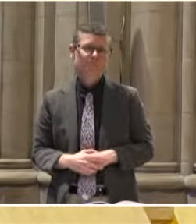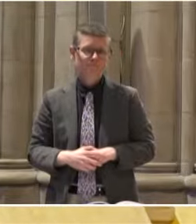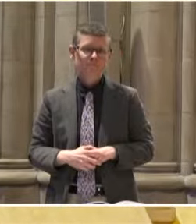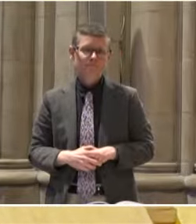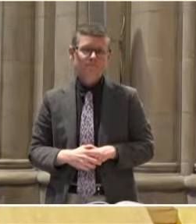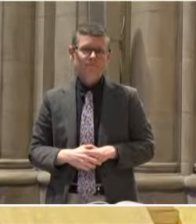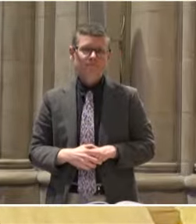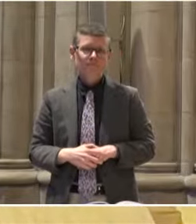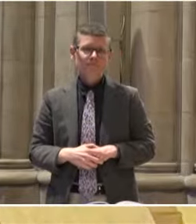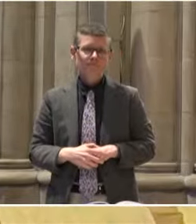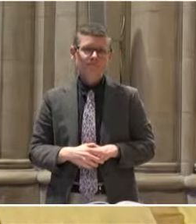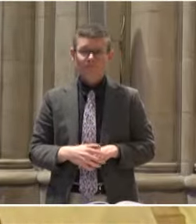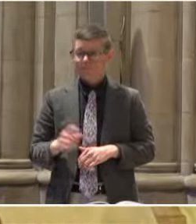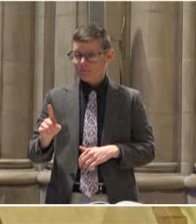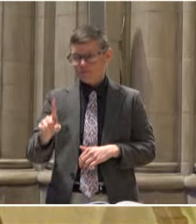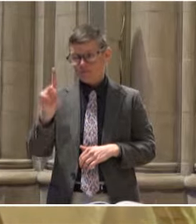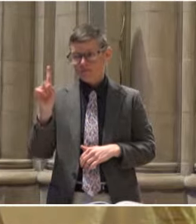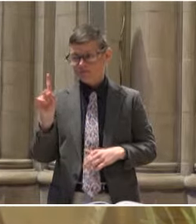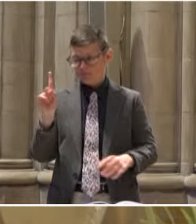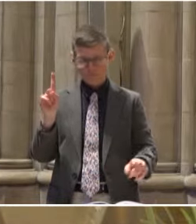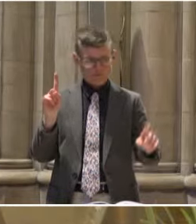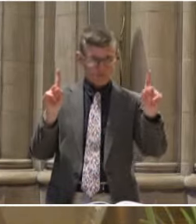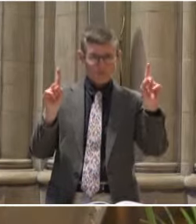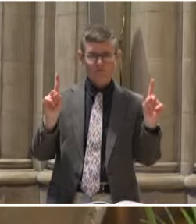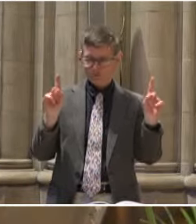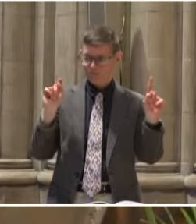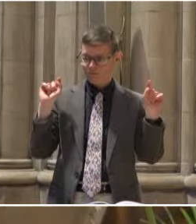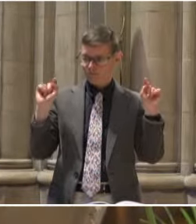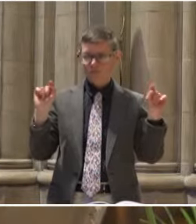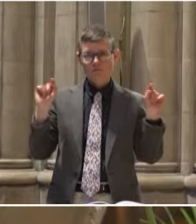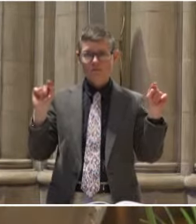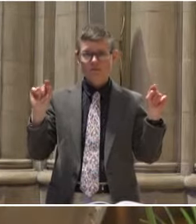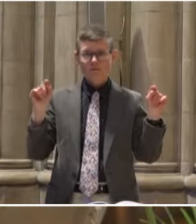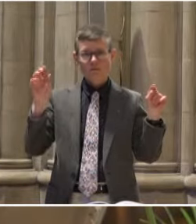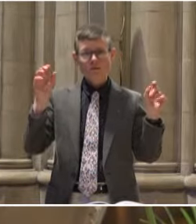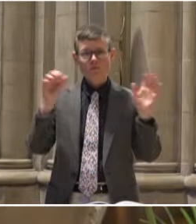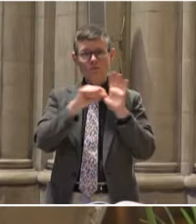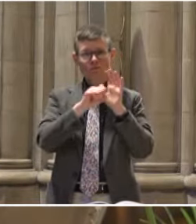Those who were crucified with Jesus also taunted him.